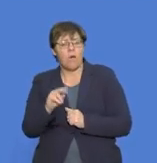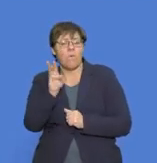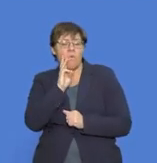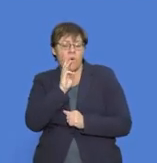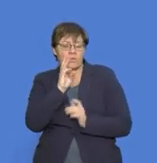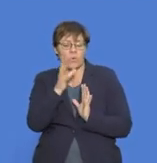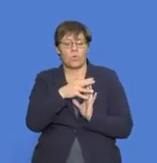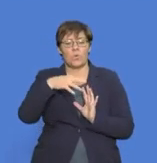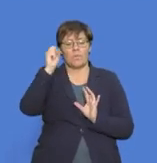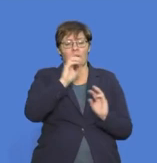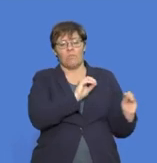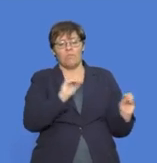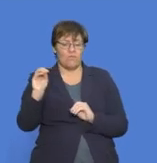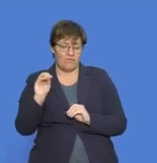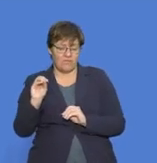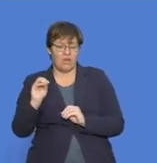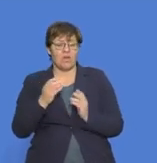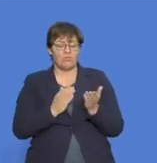and moving out through the stomata.